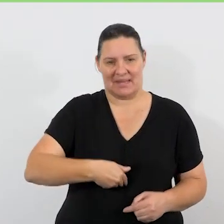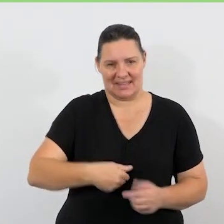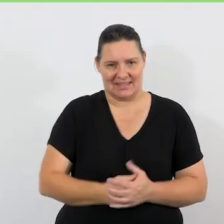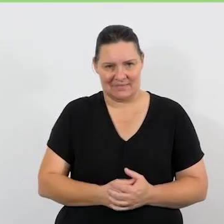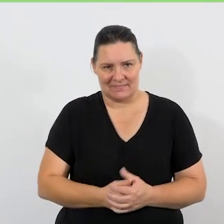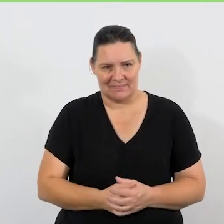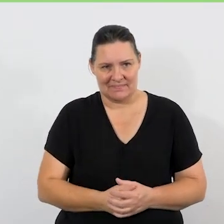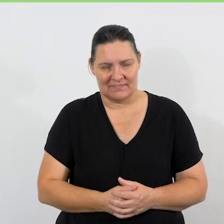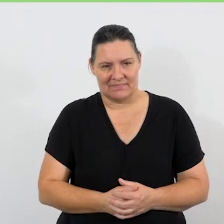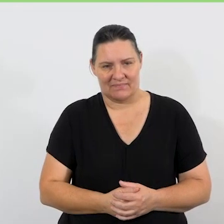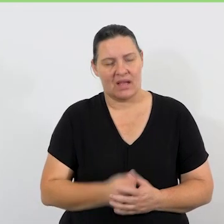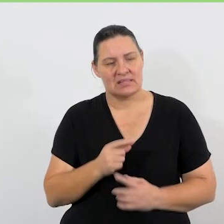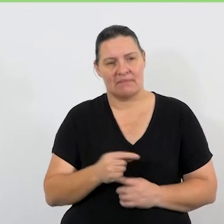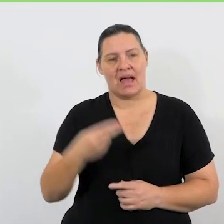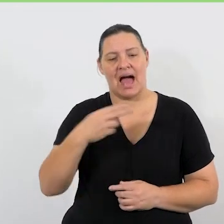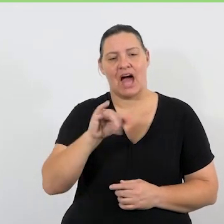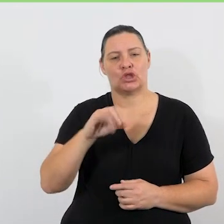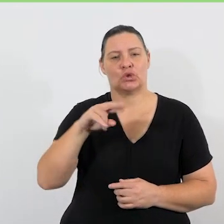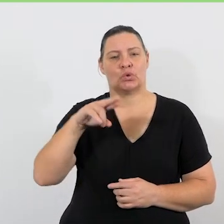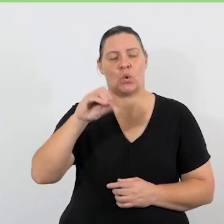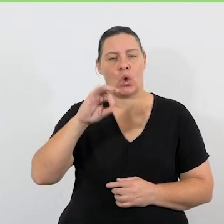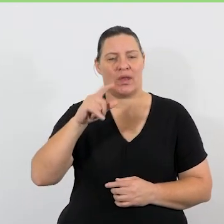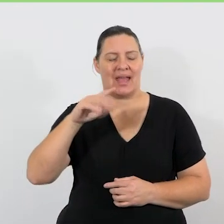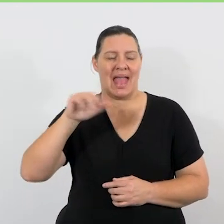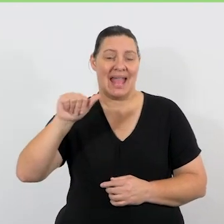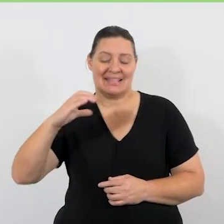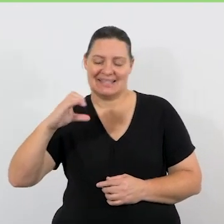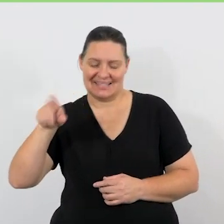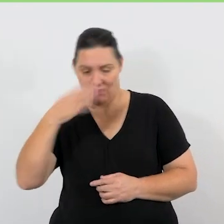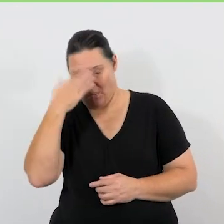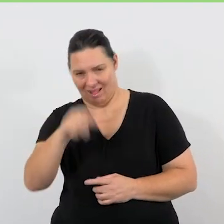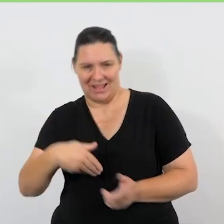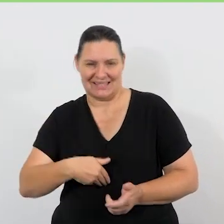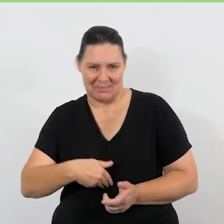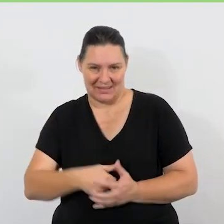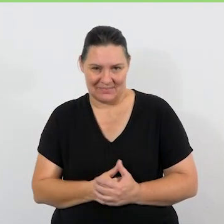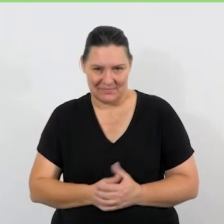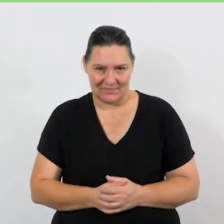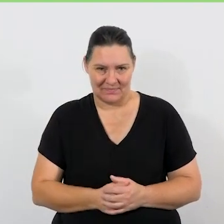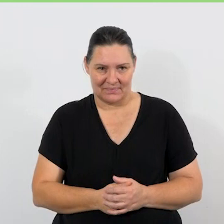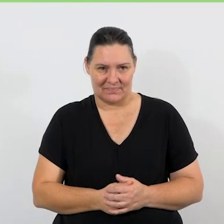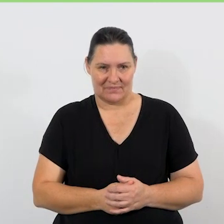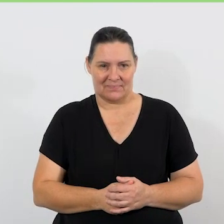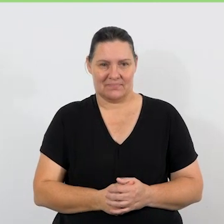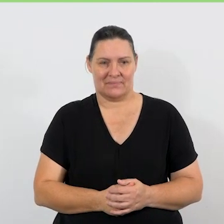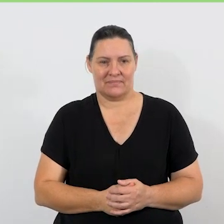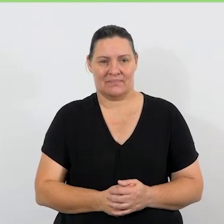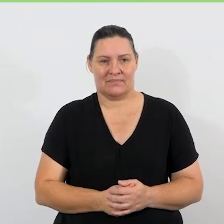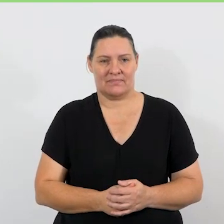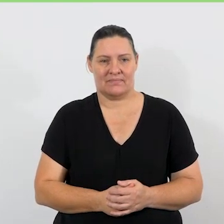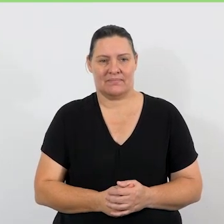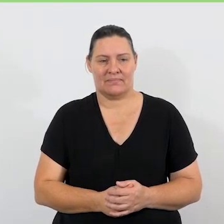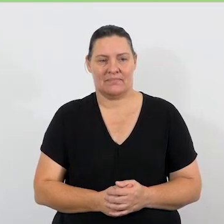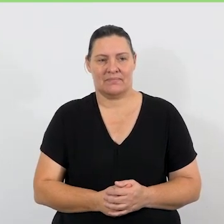our stomach. I think that the hydrochloric acid gave it away. So that is our stomach.